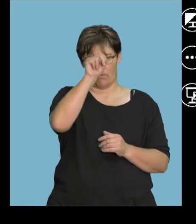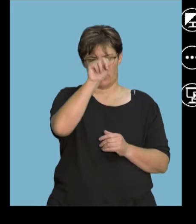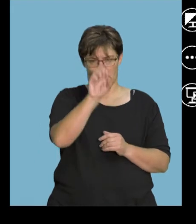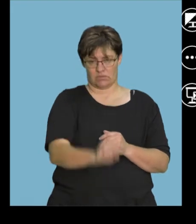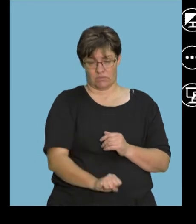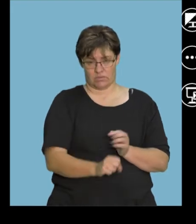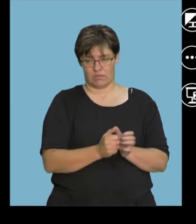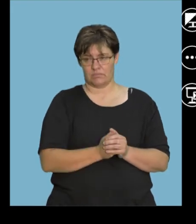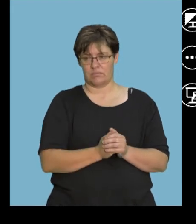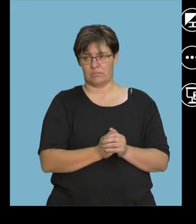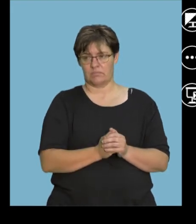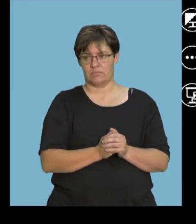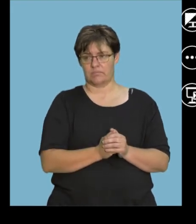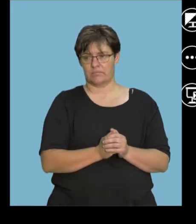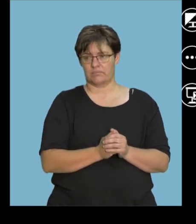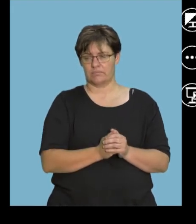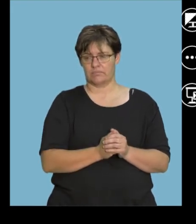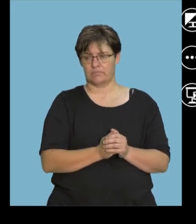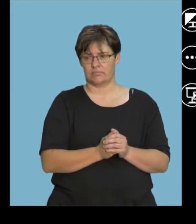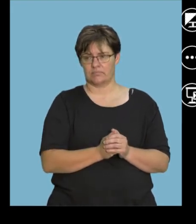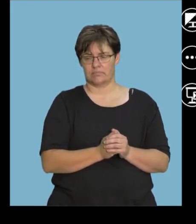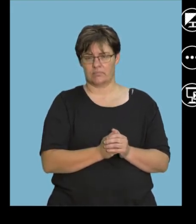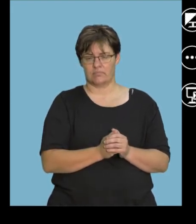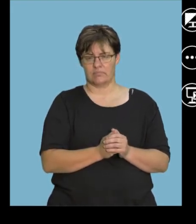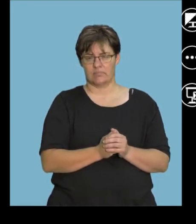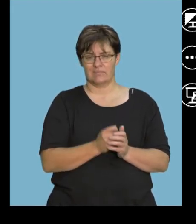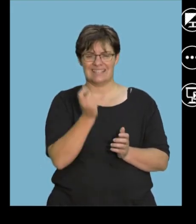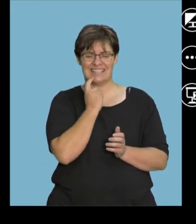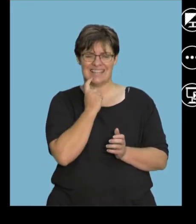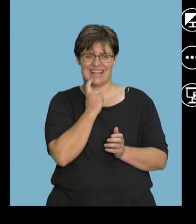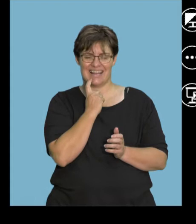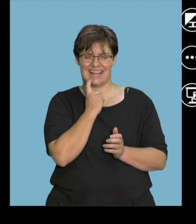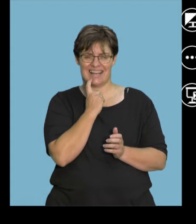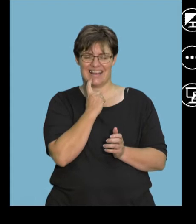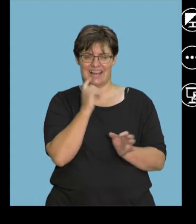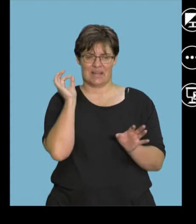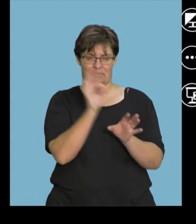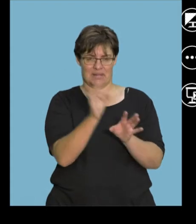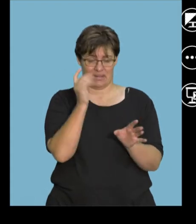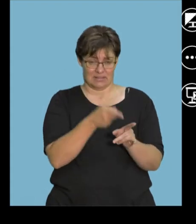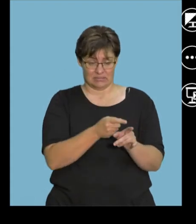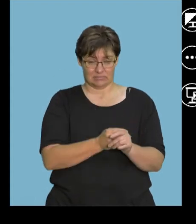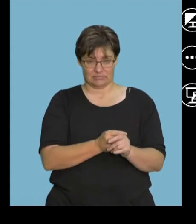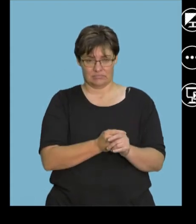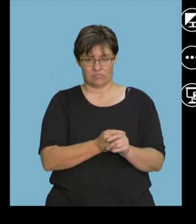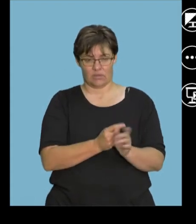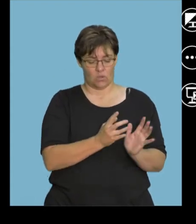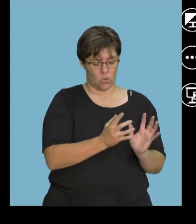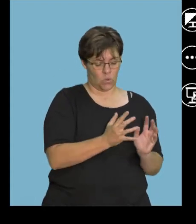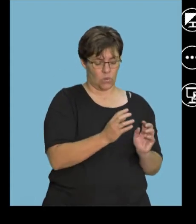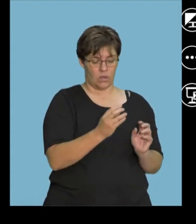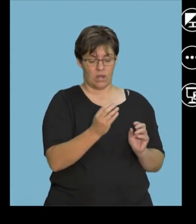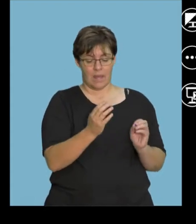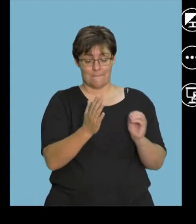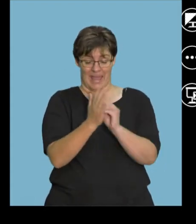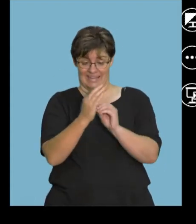poles, north, south. And then there is the pin, okay? So this pin actually